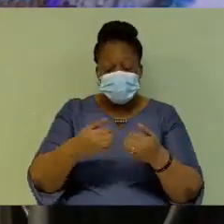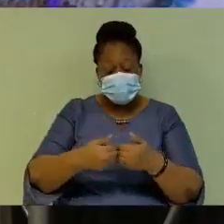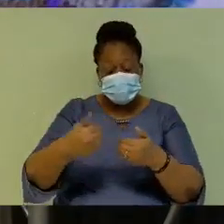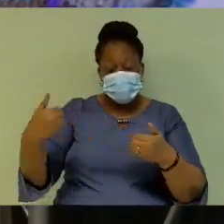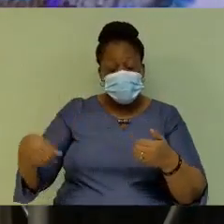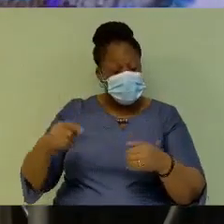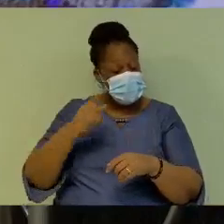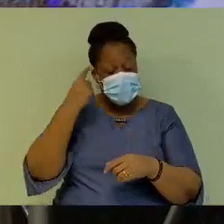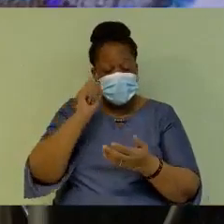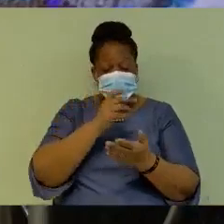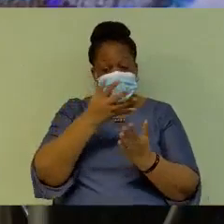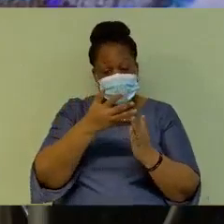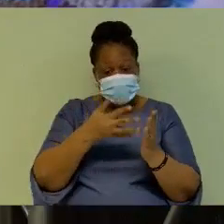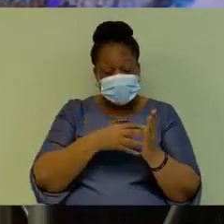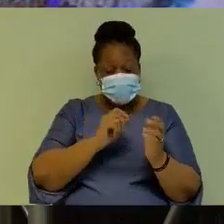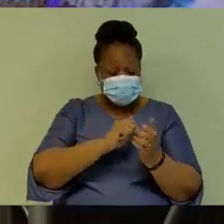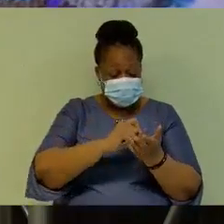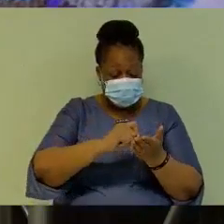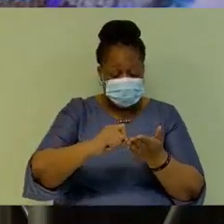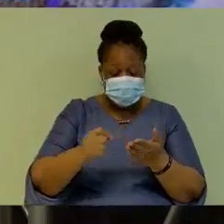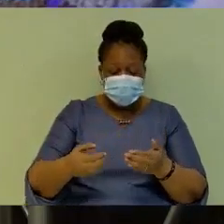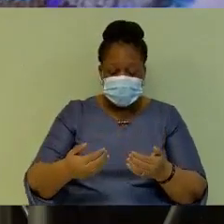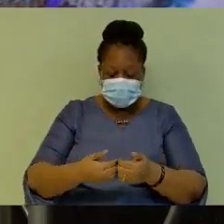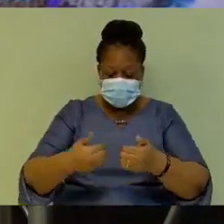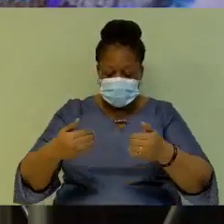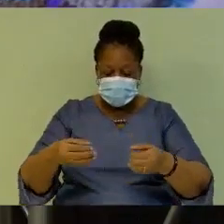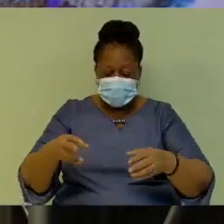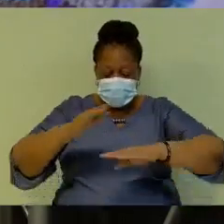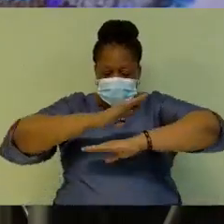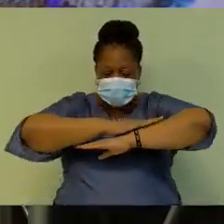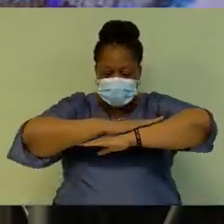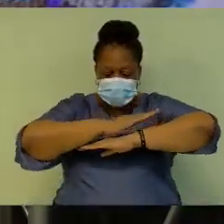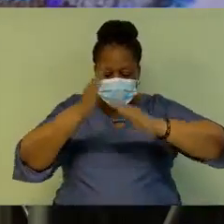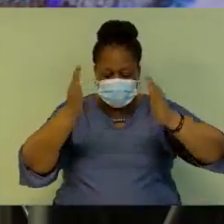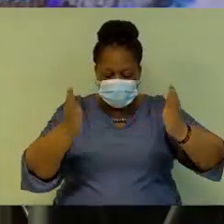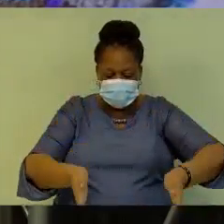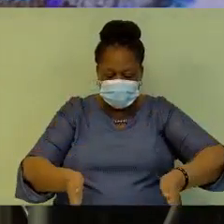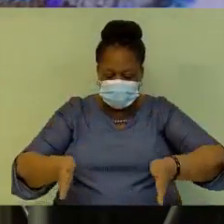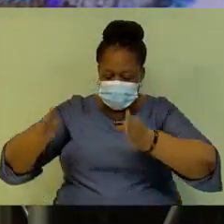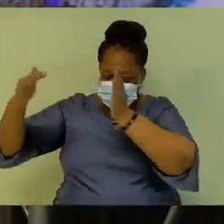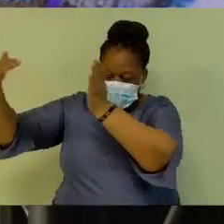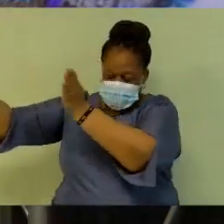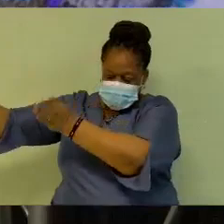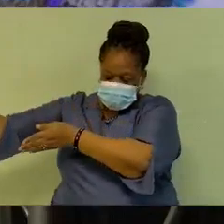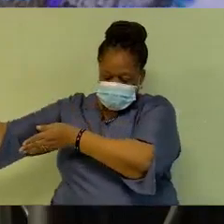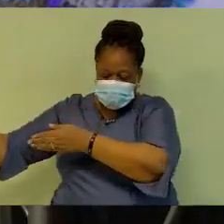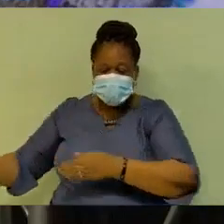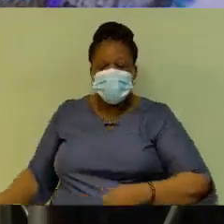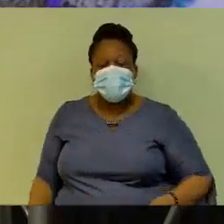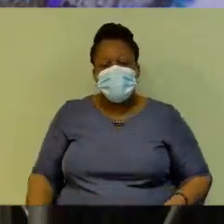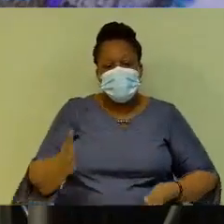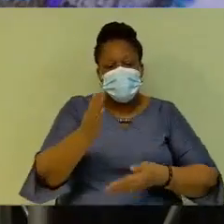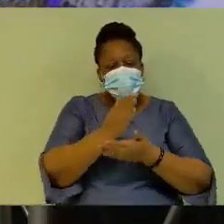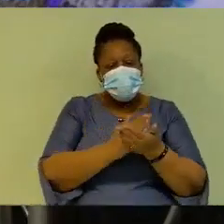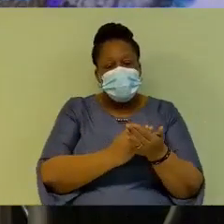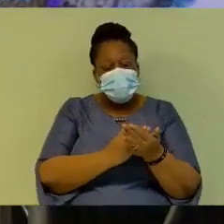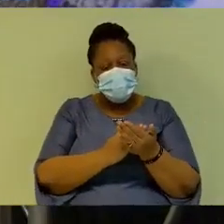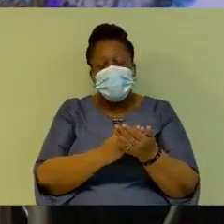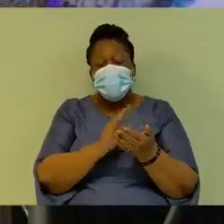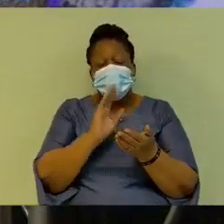the physical distancing protocol. Therefore, a limited number of persons will be permitted to sit the tests at any one